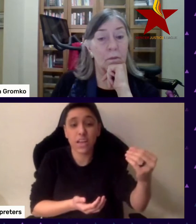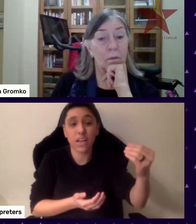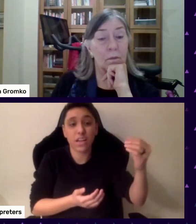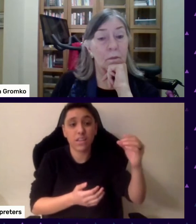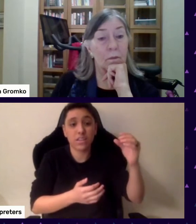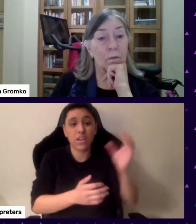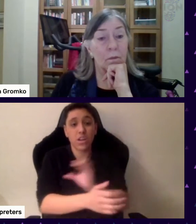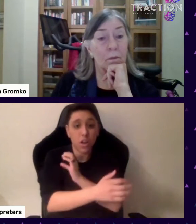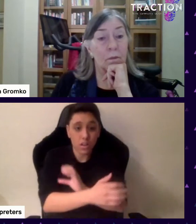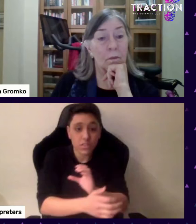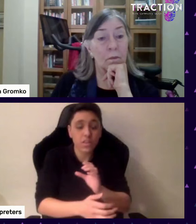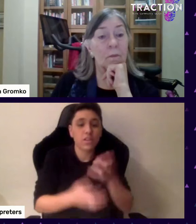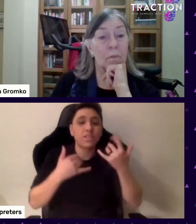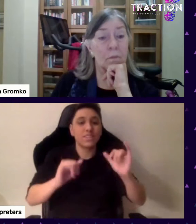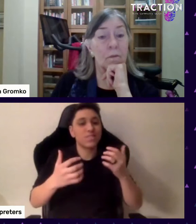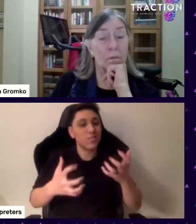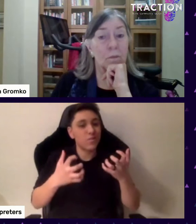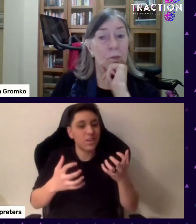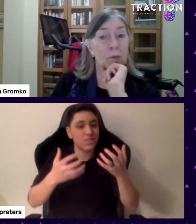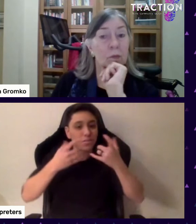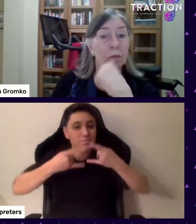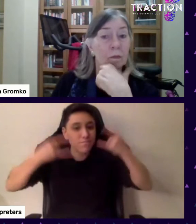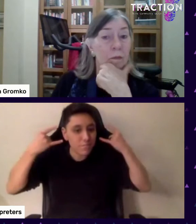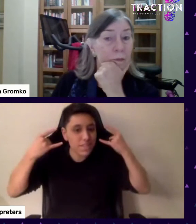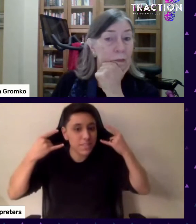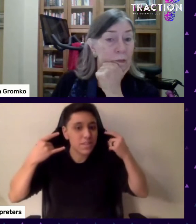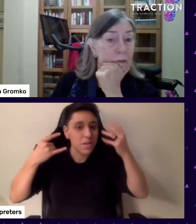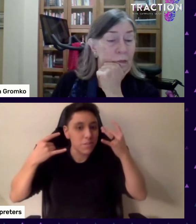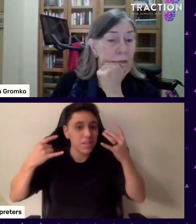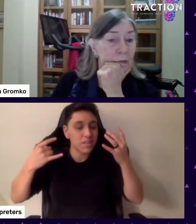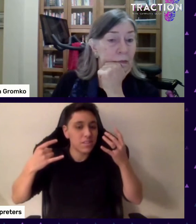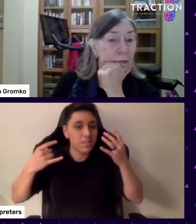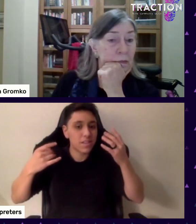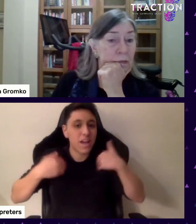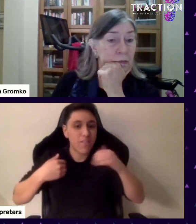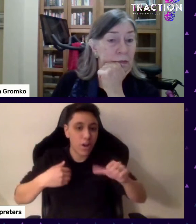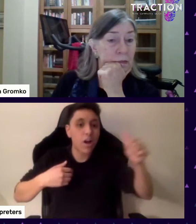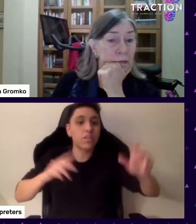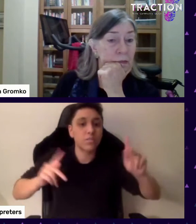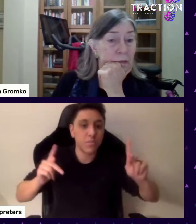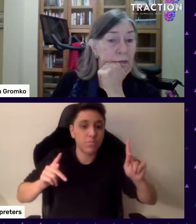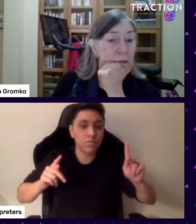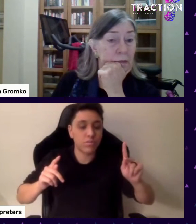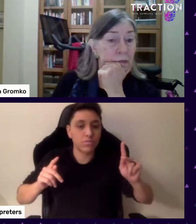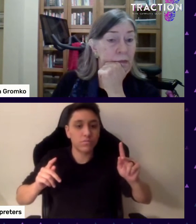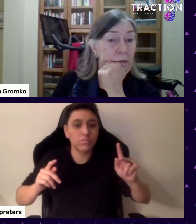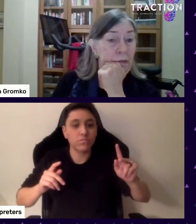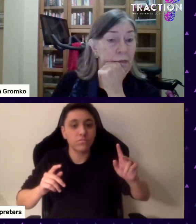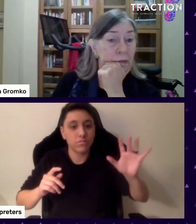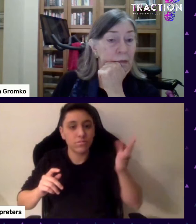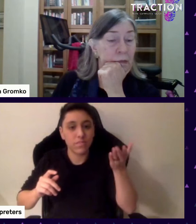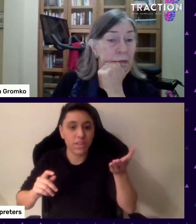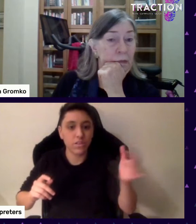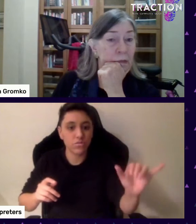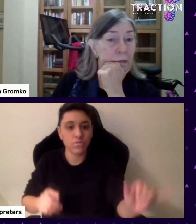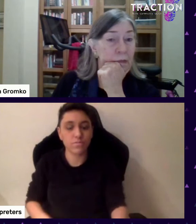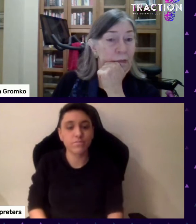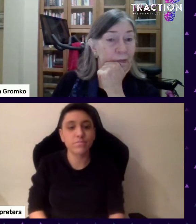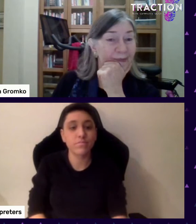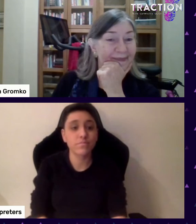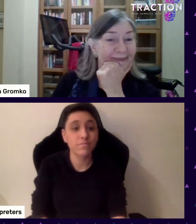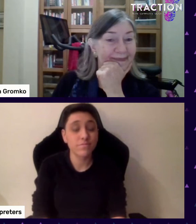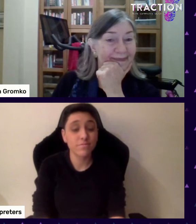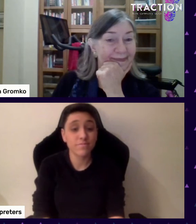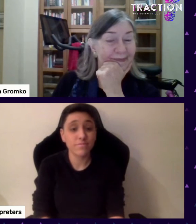by dozens of other folks whose vaccination status is unknown. Exactly. So is